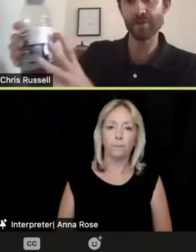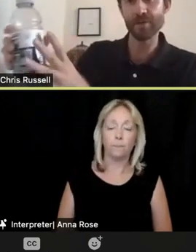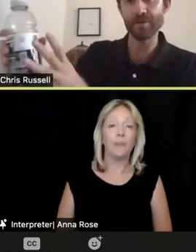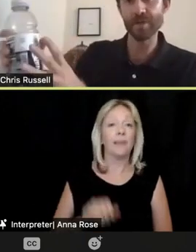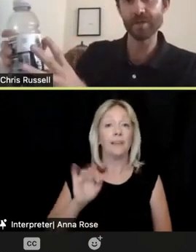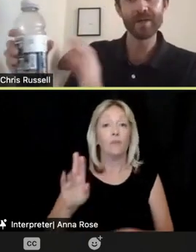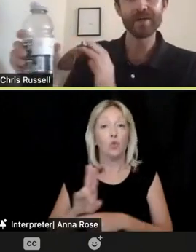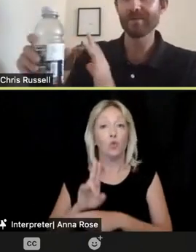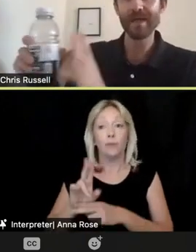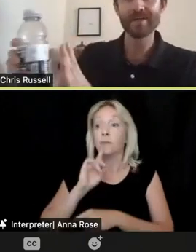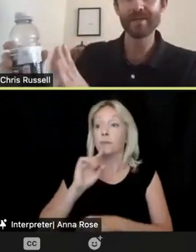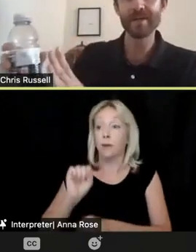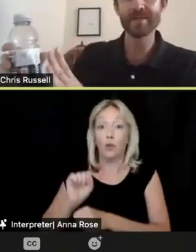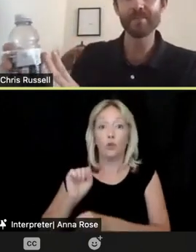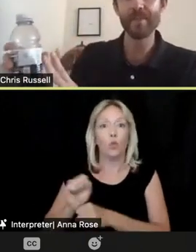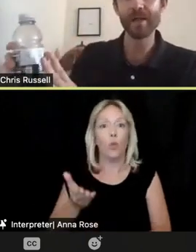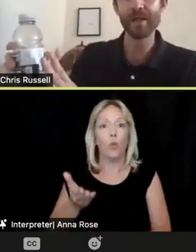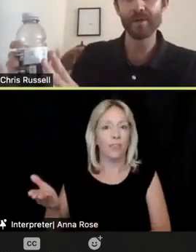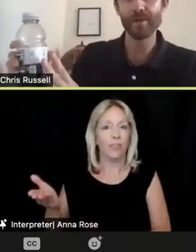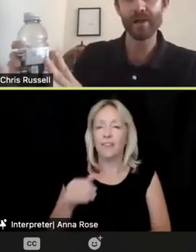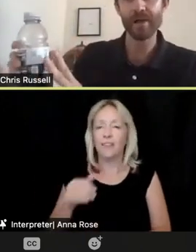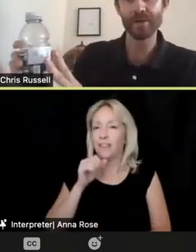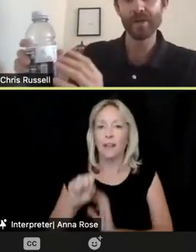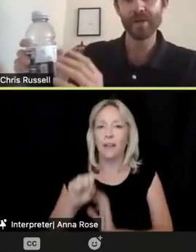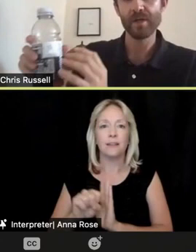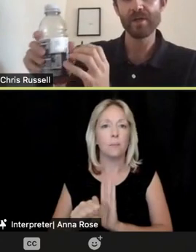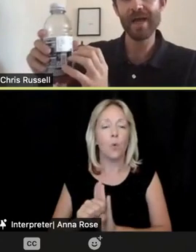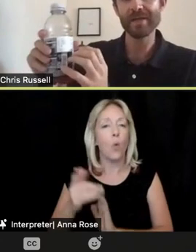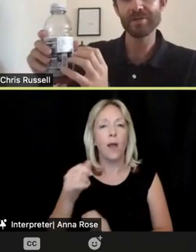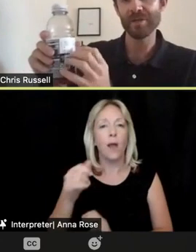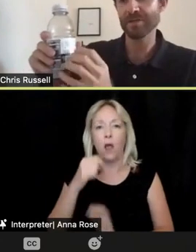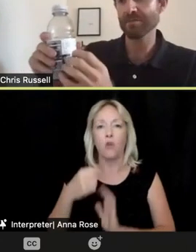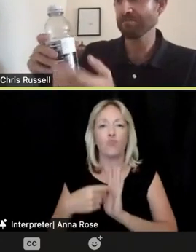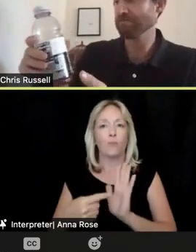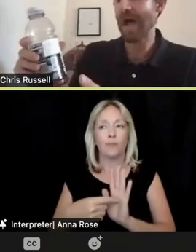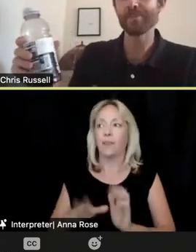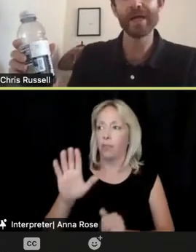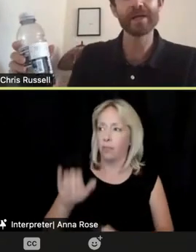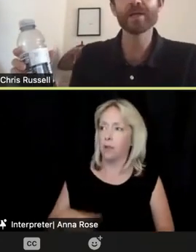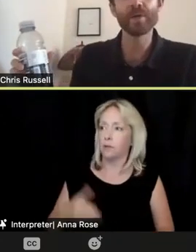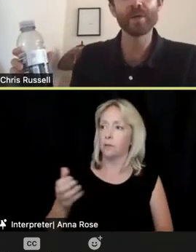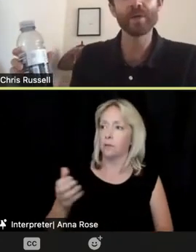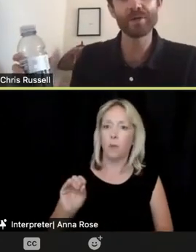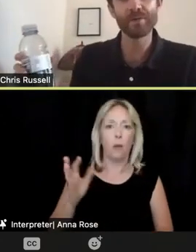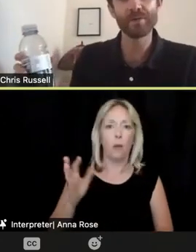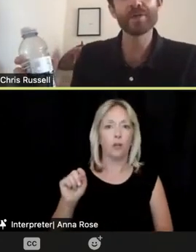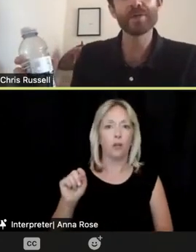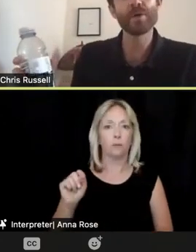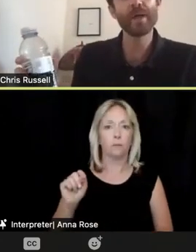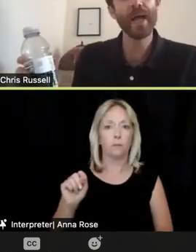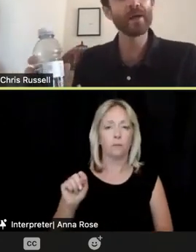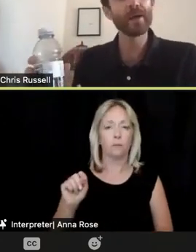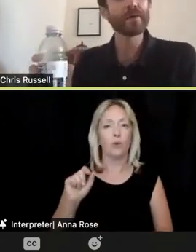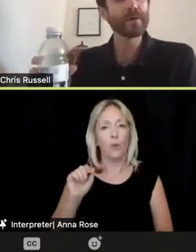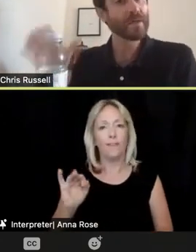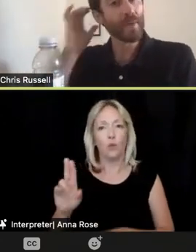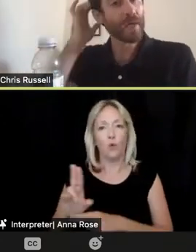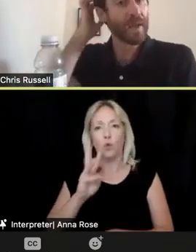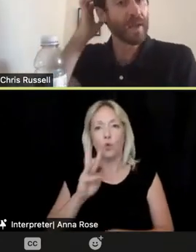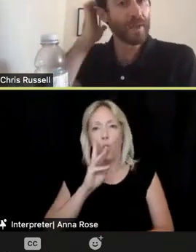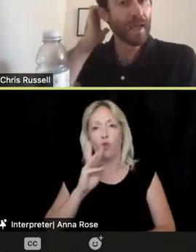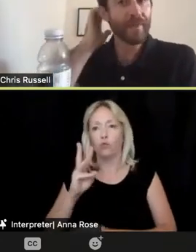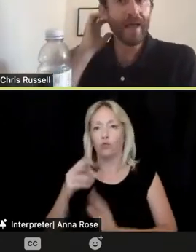itself that you're using, that's not a symbolic interaction. That's just object communication, which is okay.